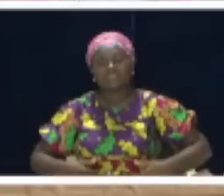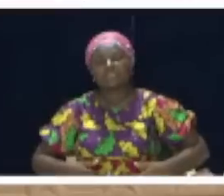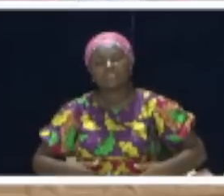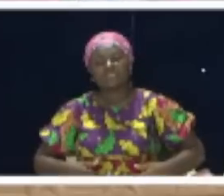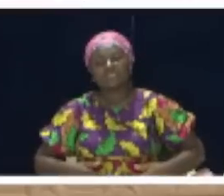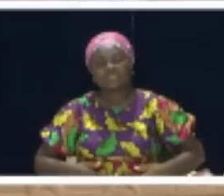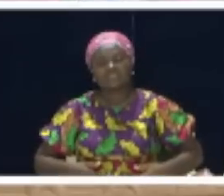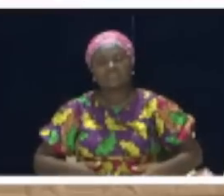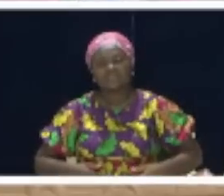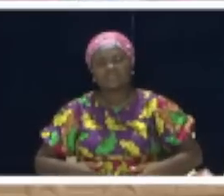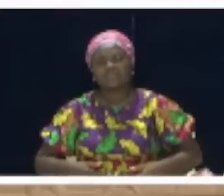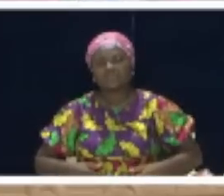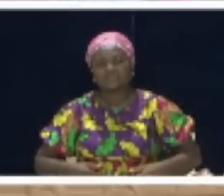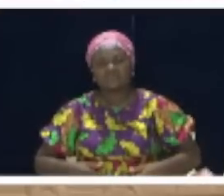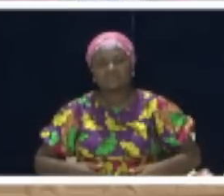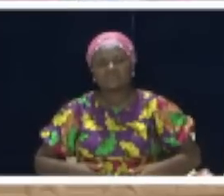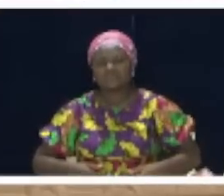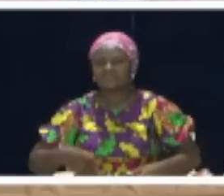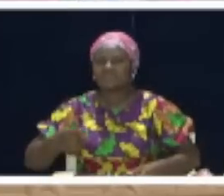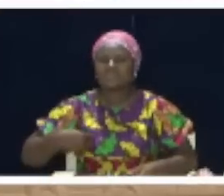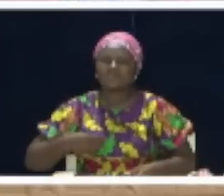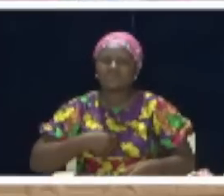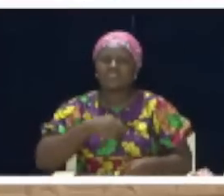We are not cannibals.